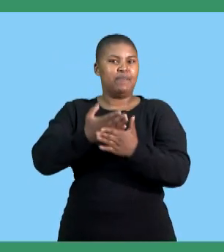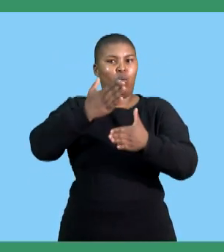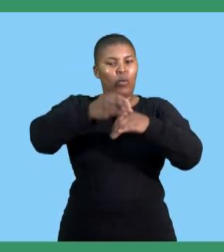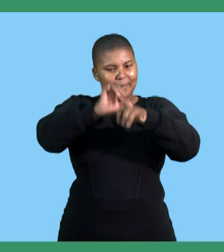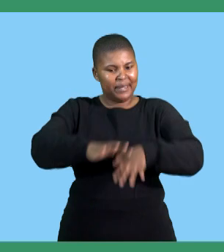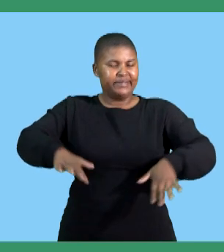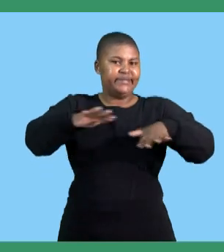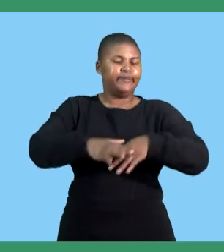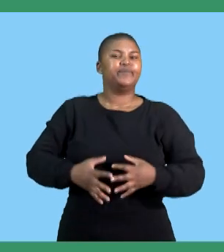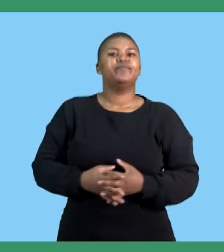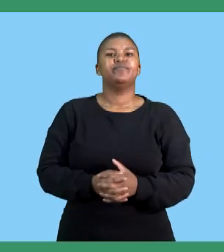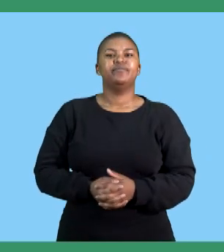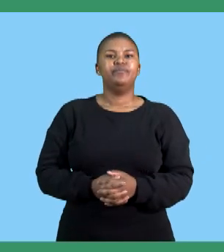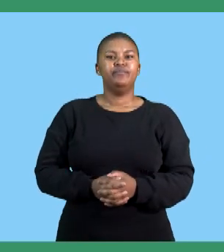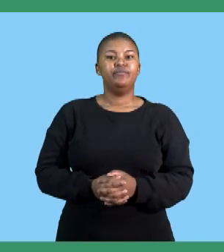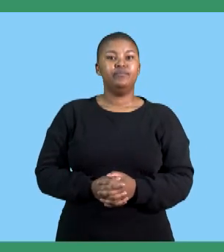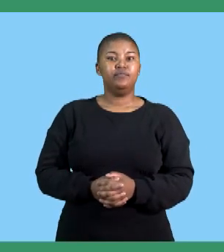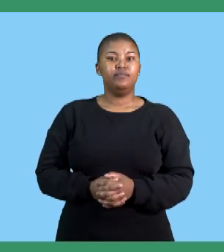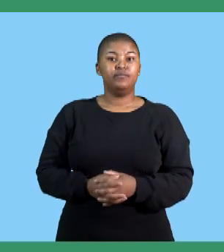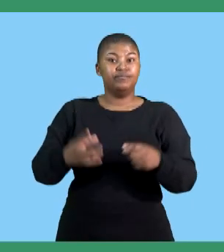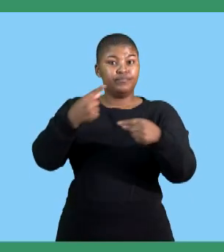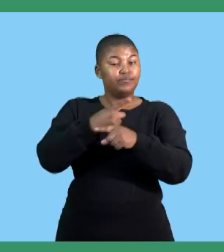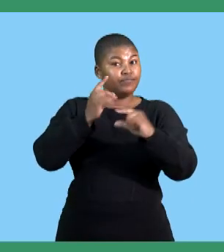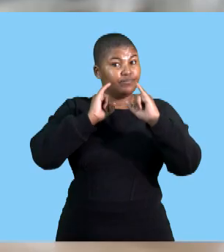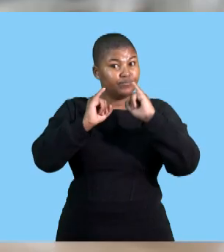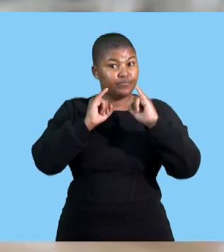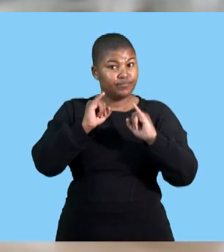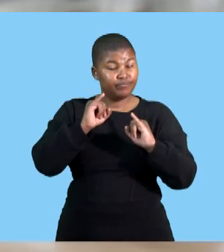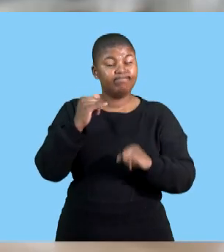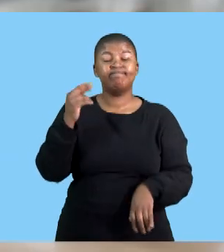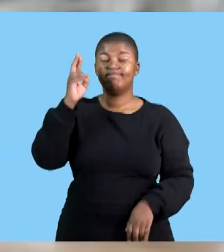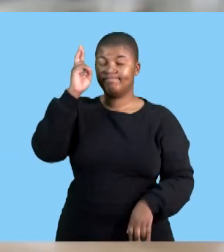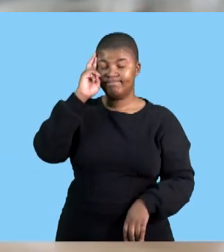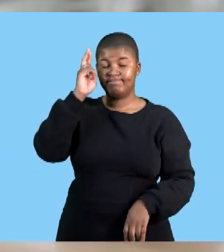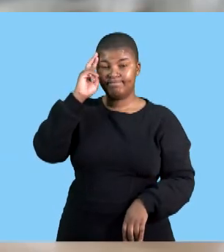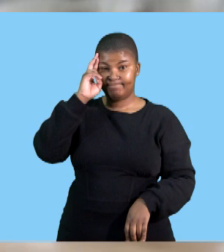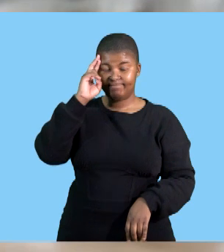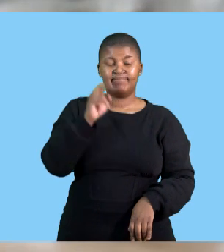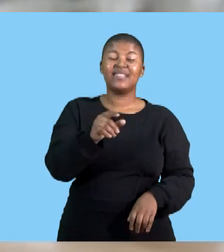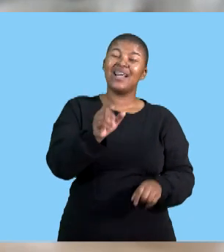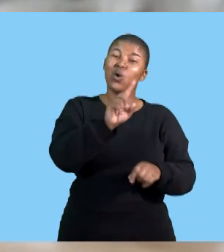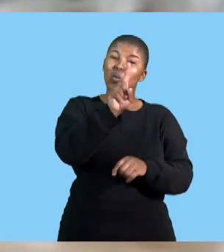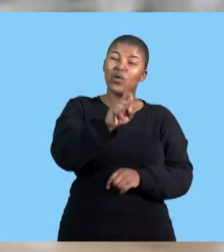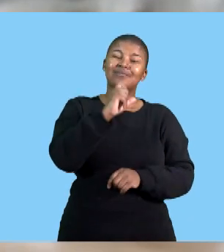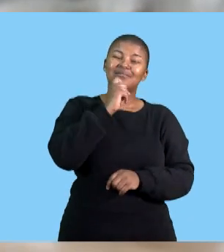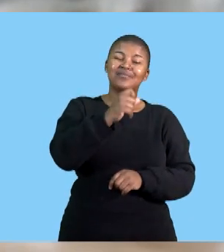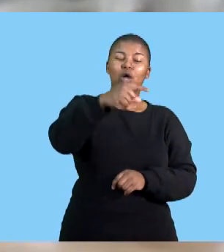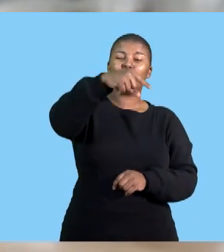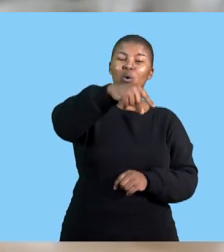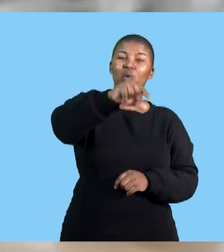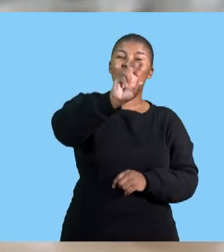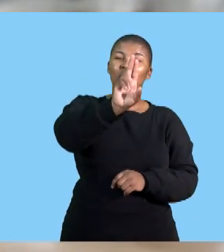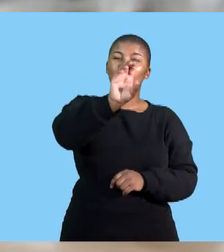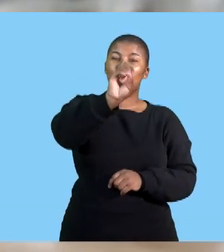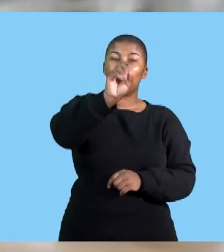workplace. Now remember, grade 11s, when the question says quote, you are then required to